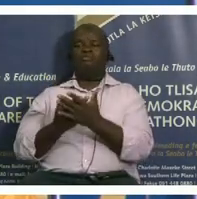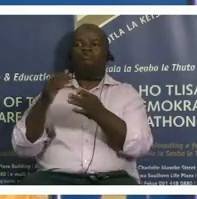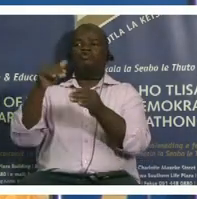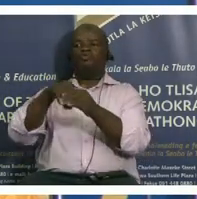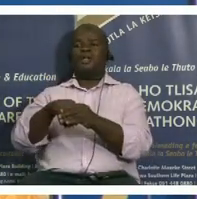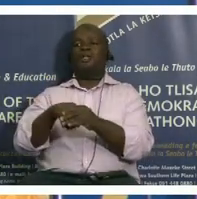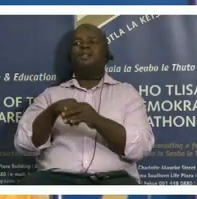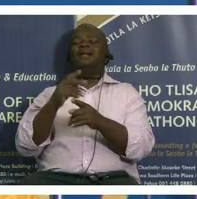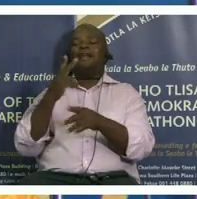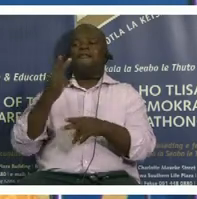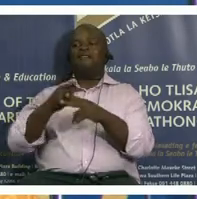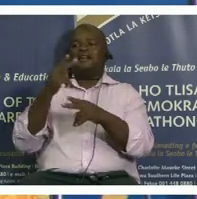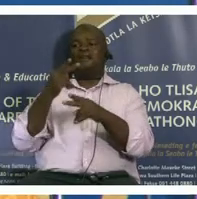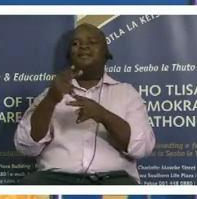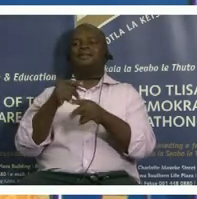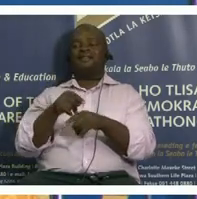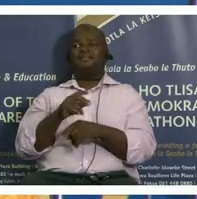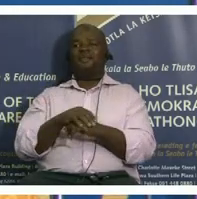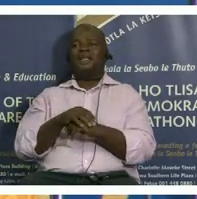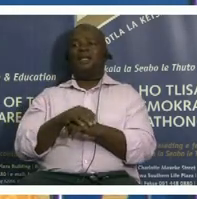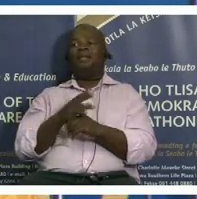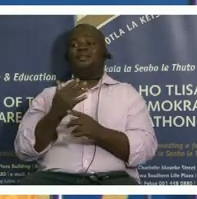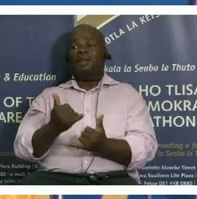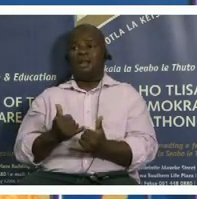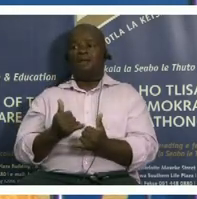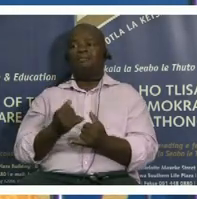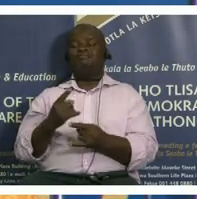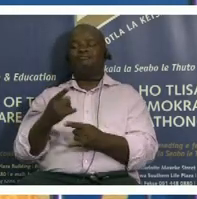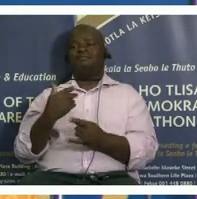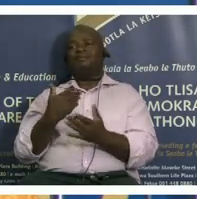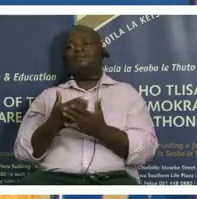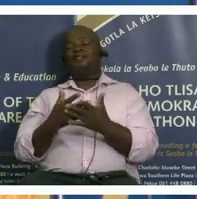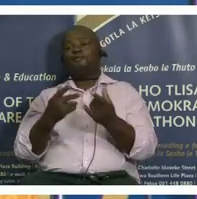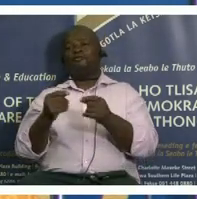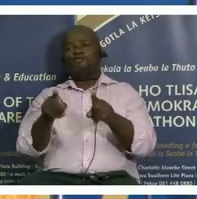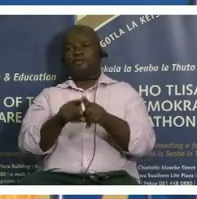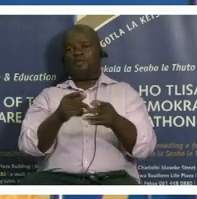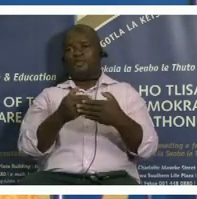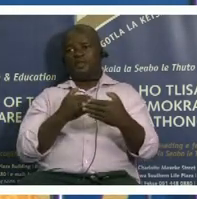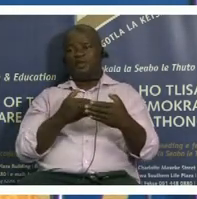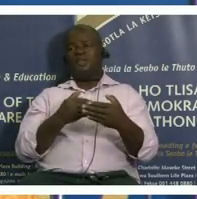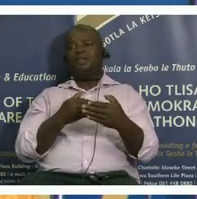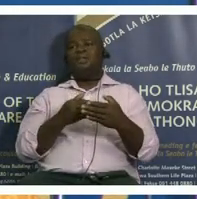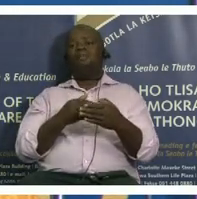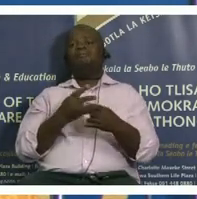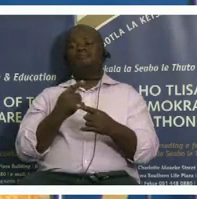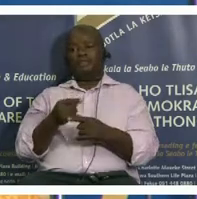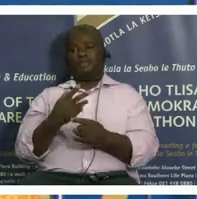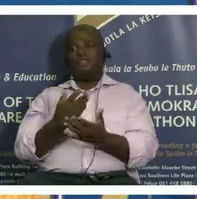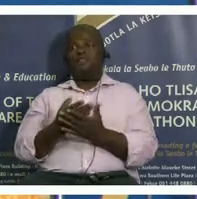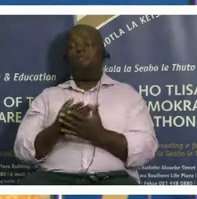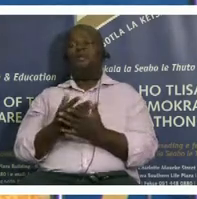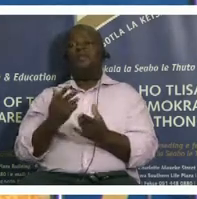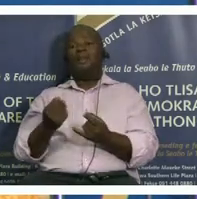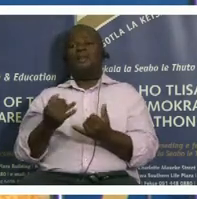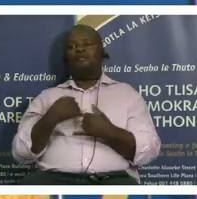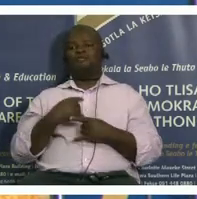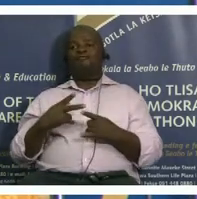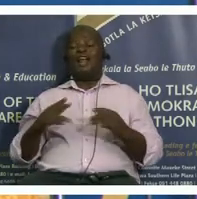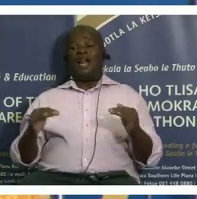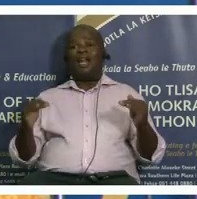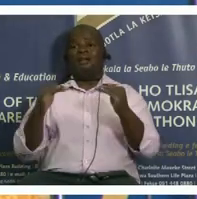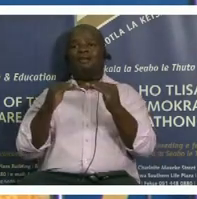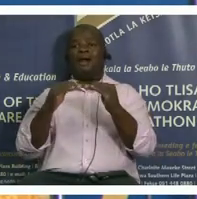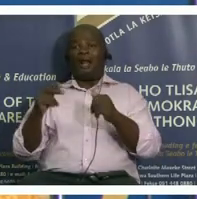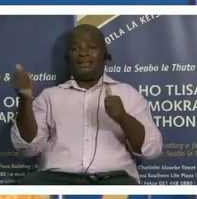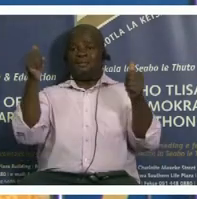World Cup final. Today, as we did before, we have claimed our rightful space on the table of equals,